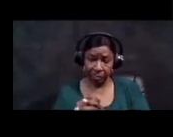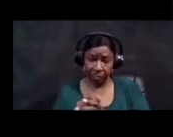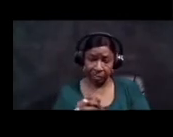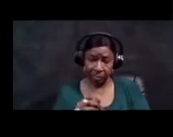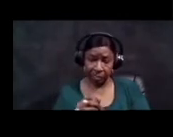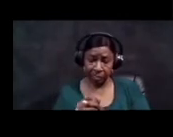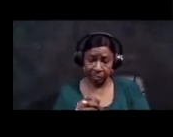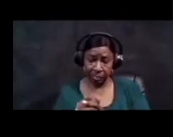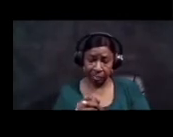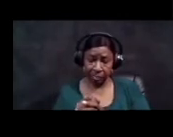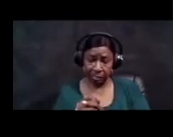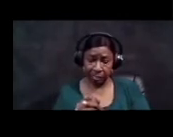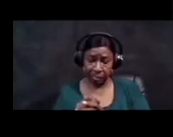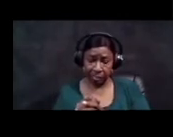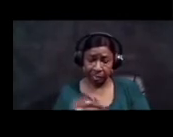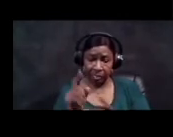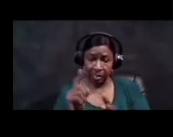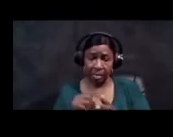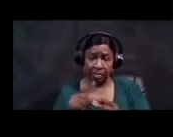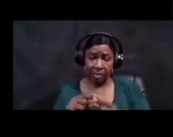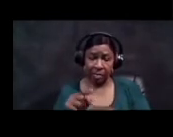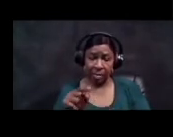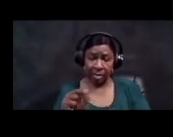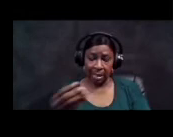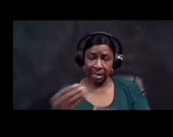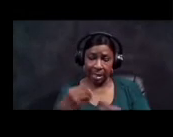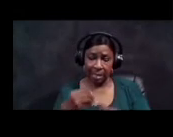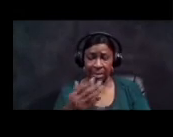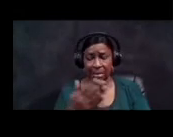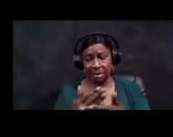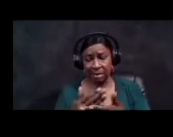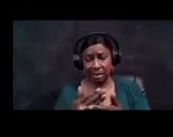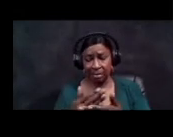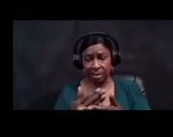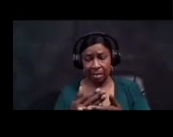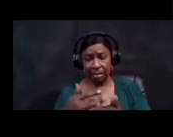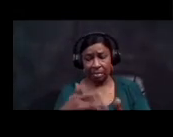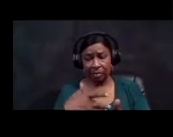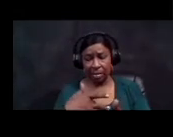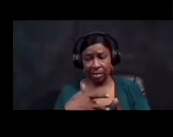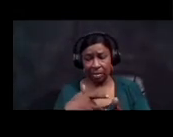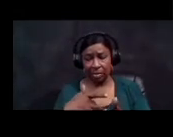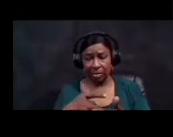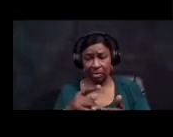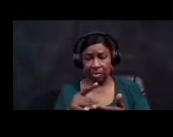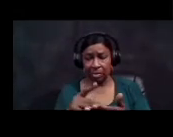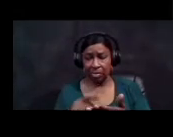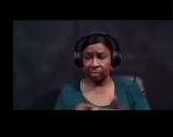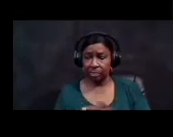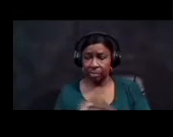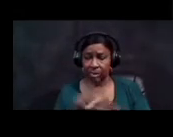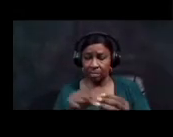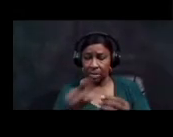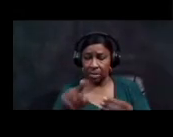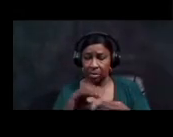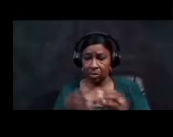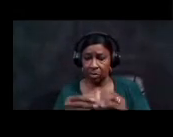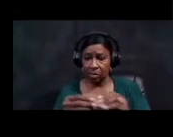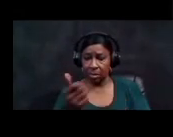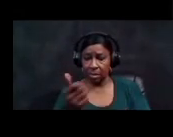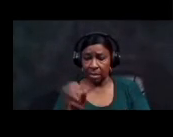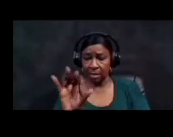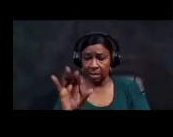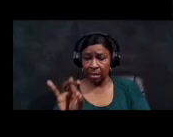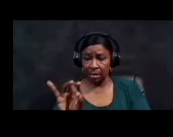So I'll give you some sense of a bit of this story. So at a 1983 Republican